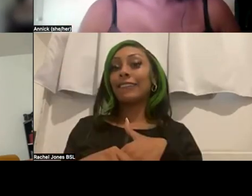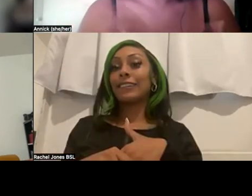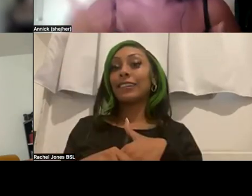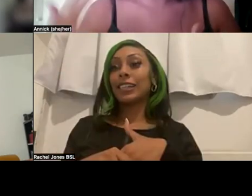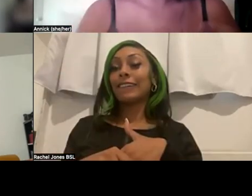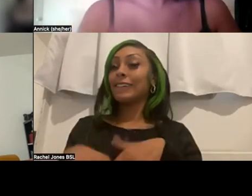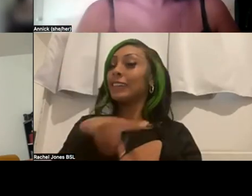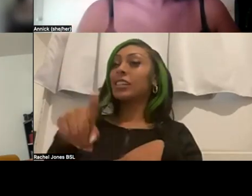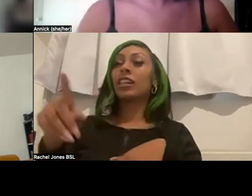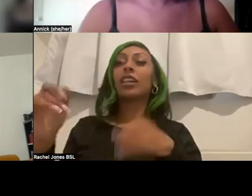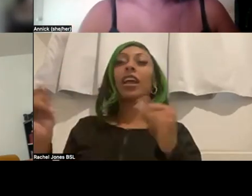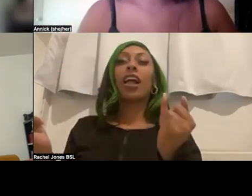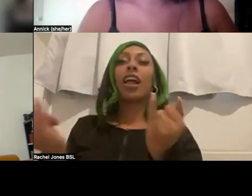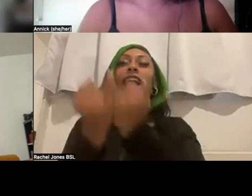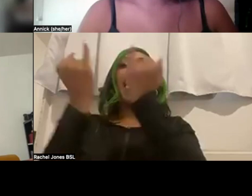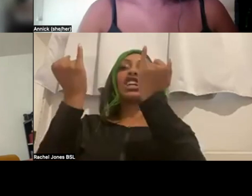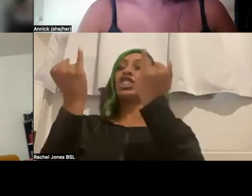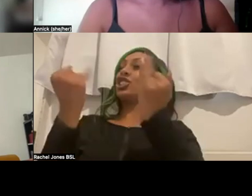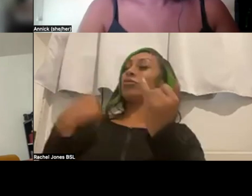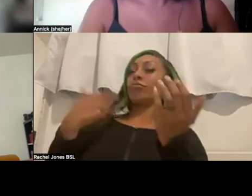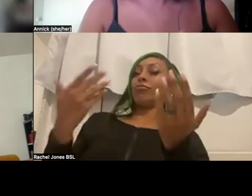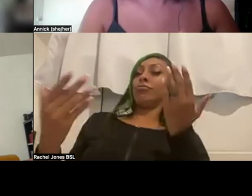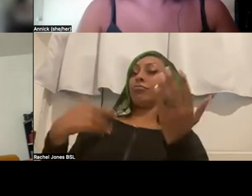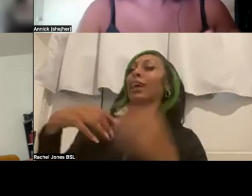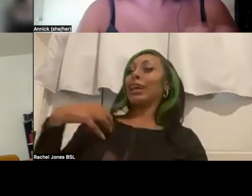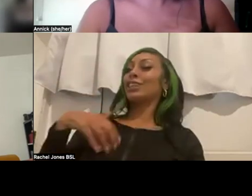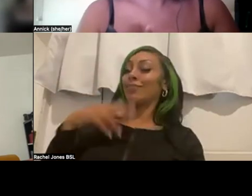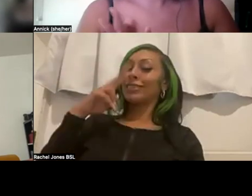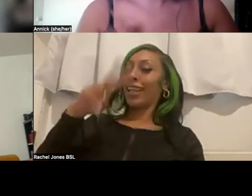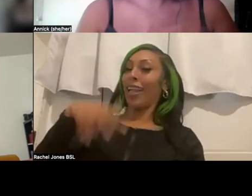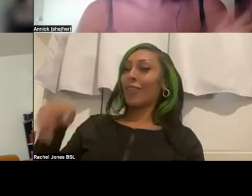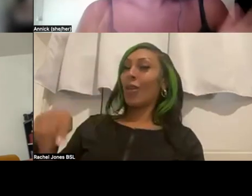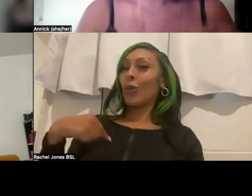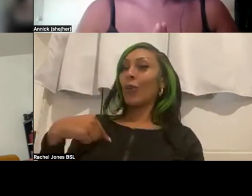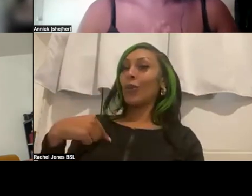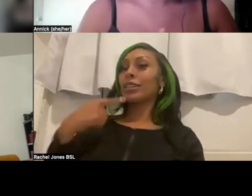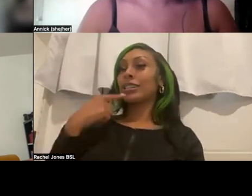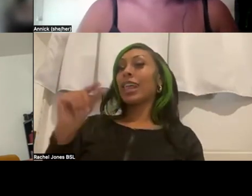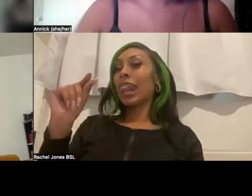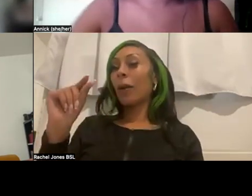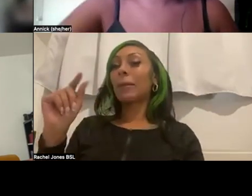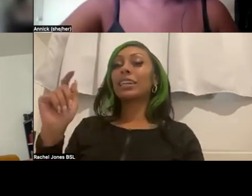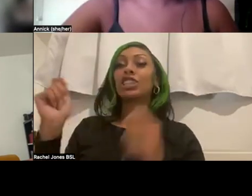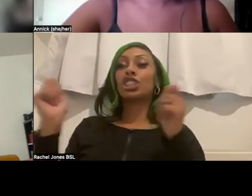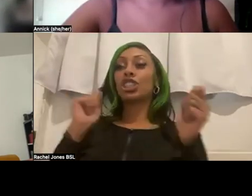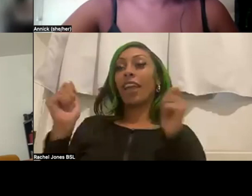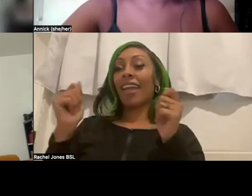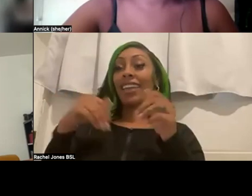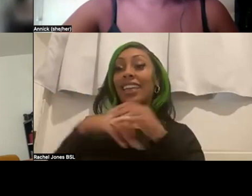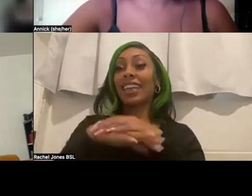is this contradiction that I'm interested in? So I will just end on saying a little bit about Shake. So in the